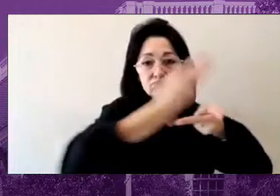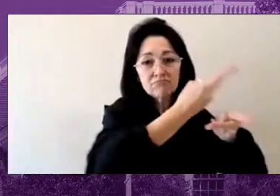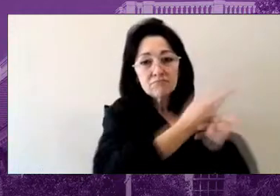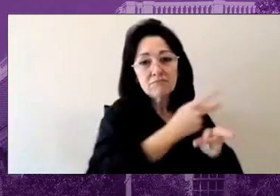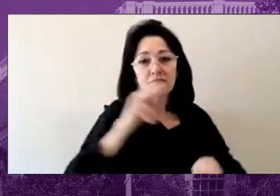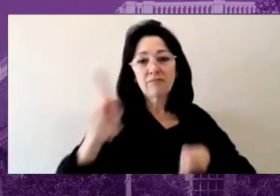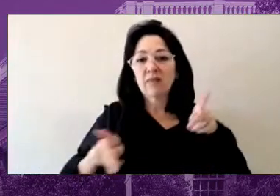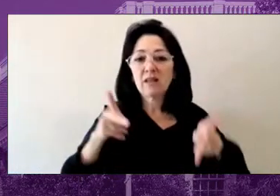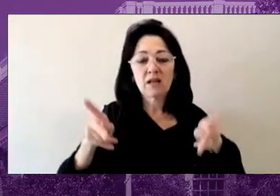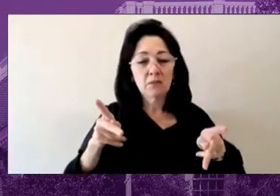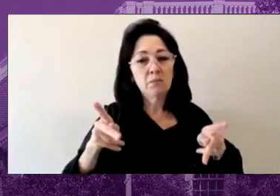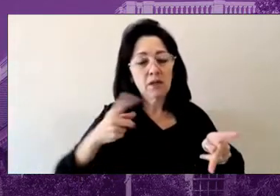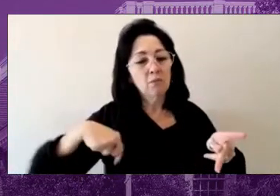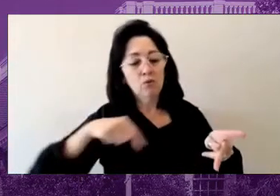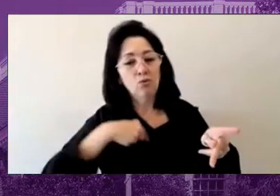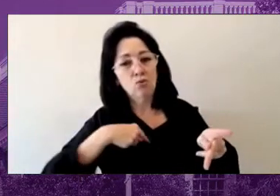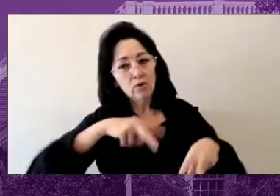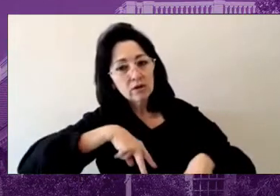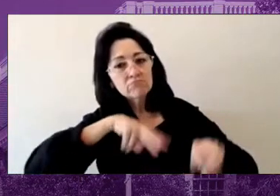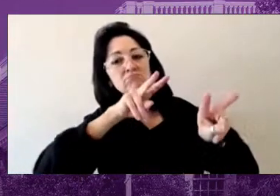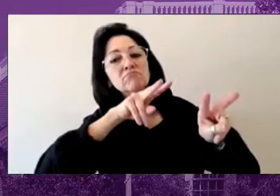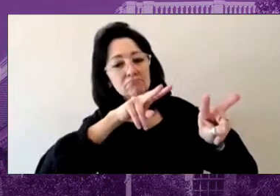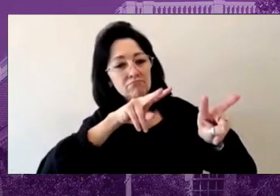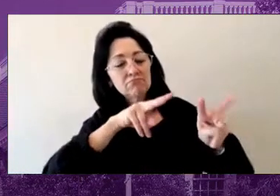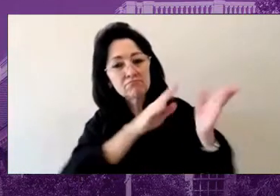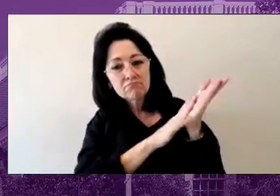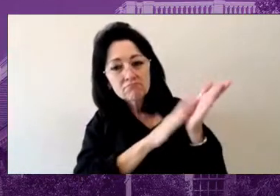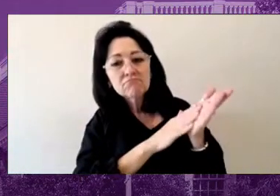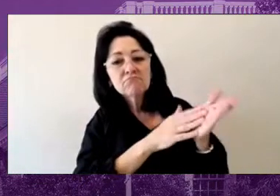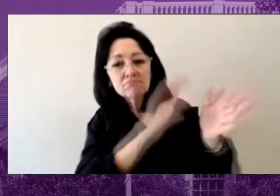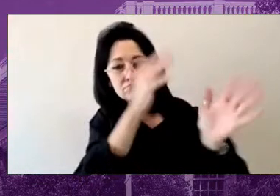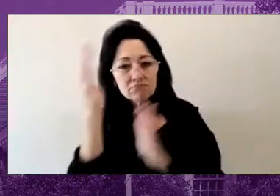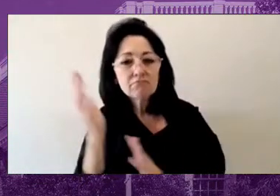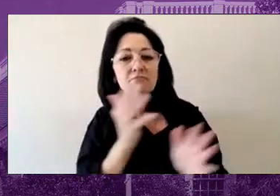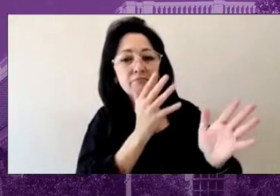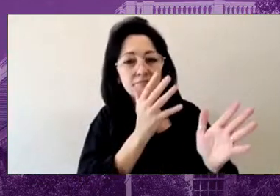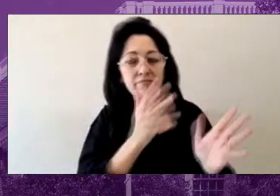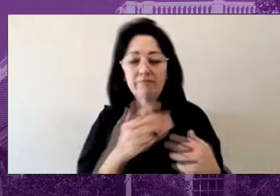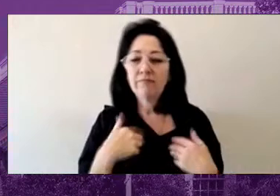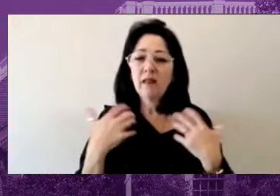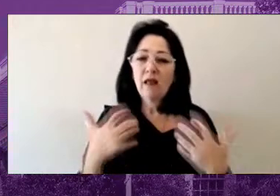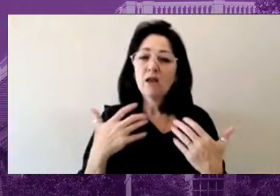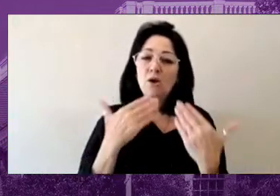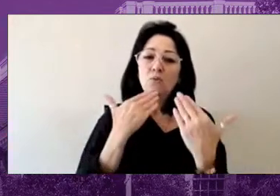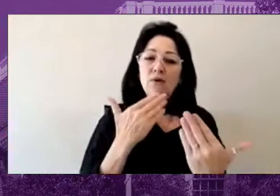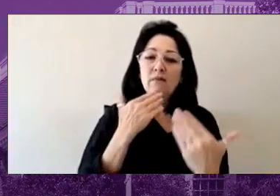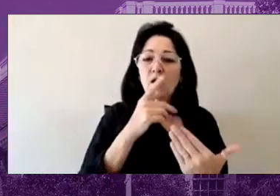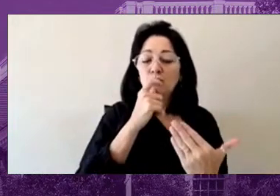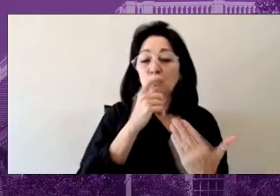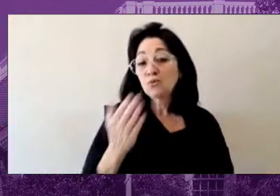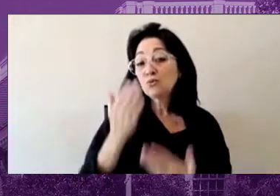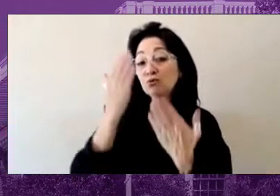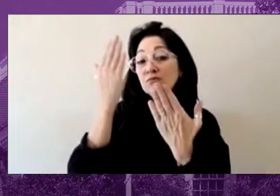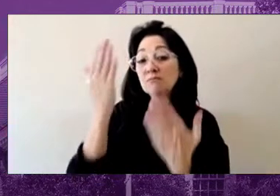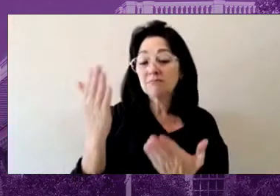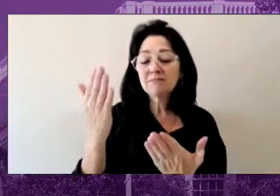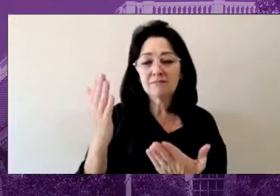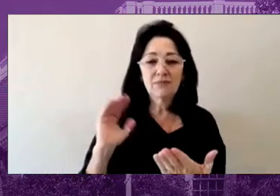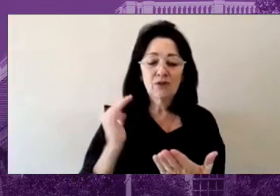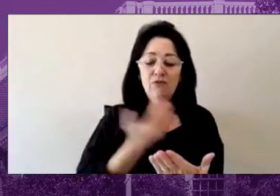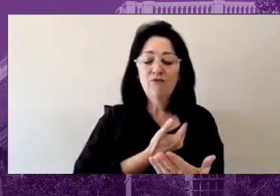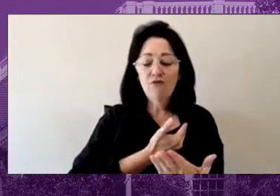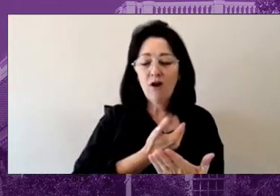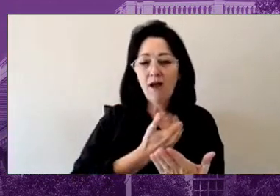Laura Graham for nominating Child Inc., People's Place, and the courts for the Outstanding Service Award. Thank